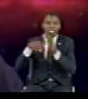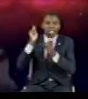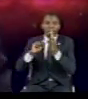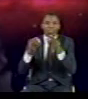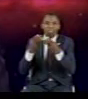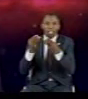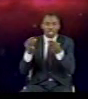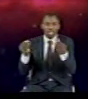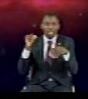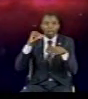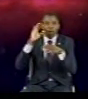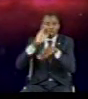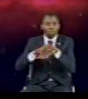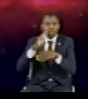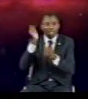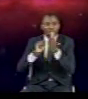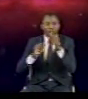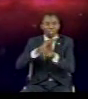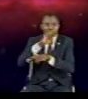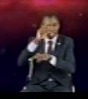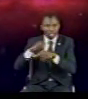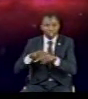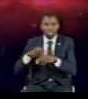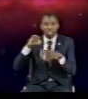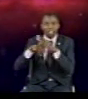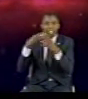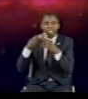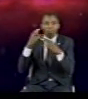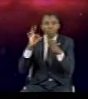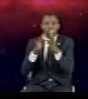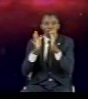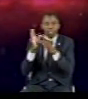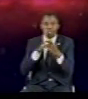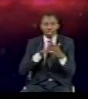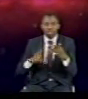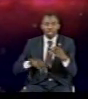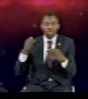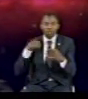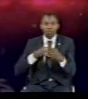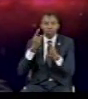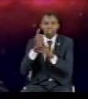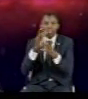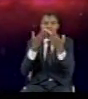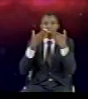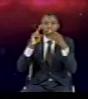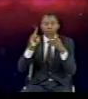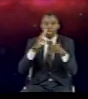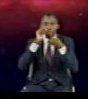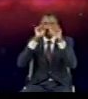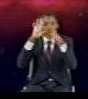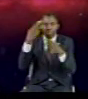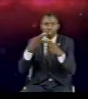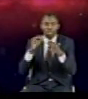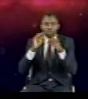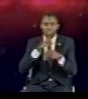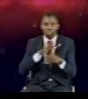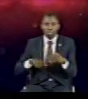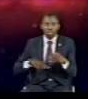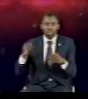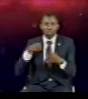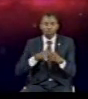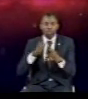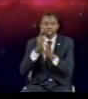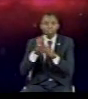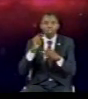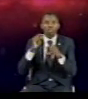nation, in the name of Jesus Christ. Lord, we just thank you and we bless your name, O God. Father, we just worship and adore you